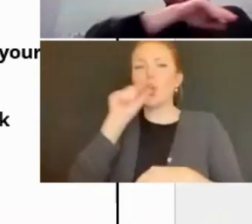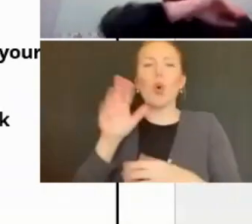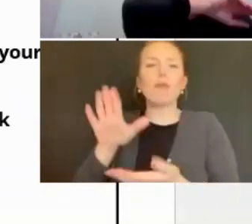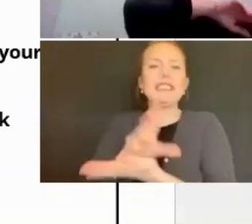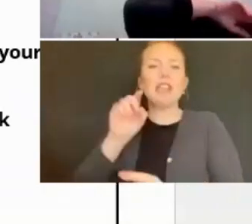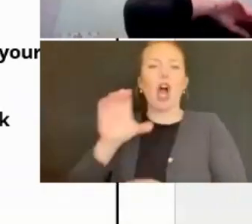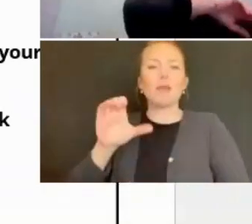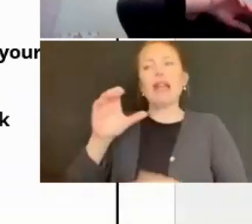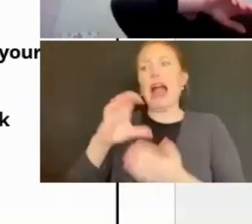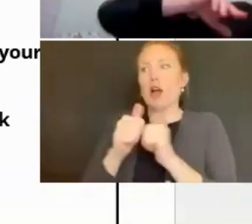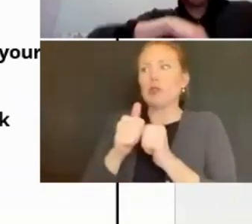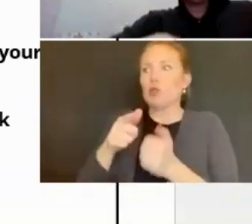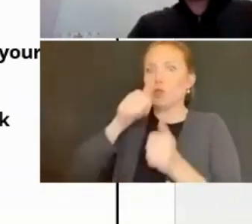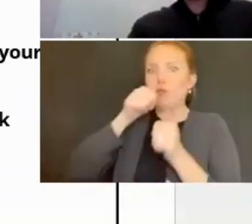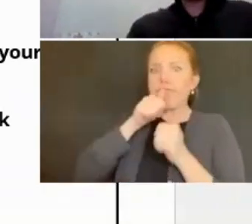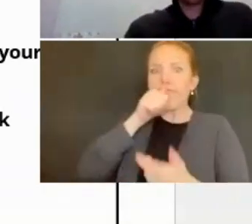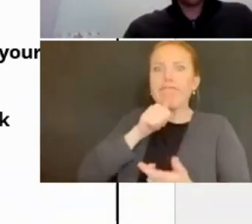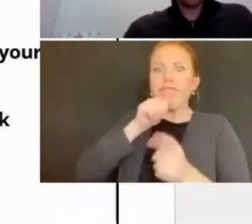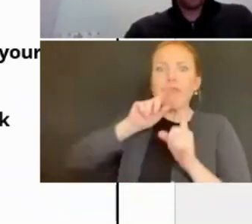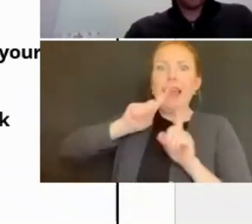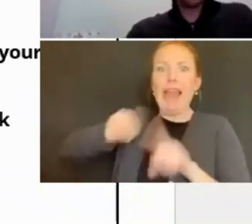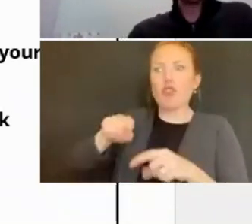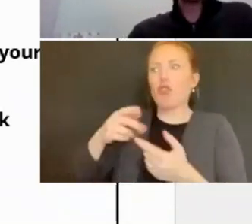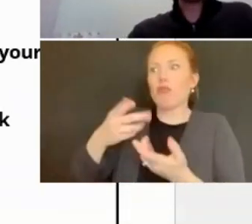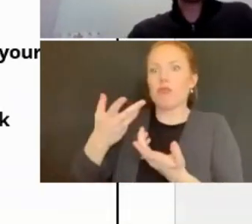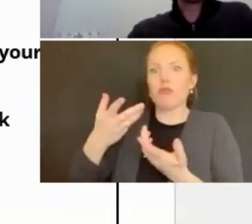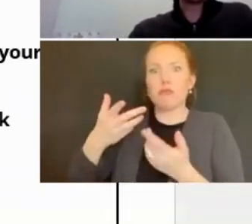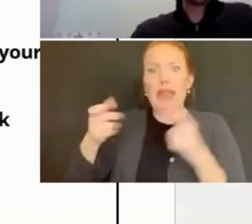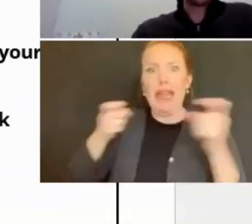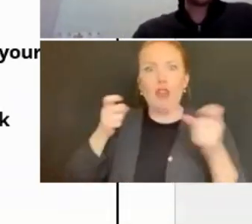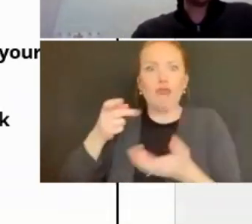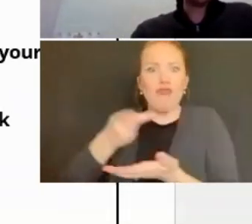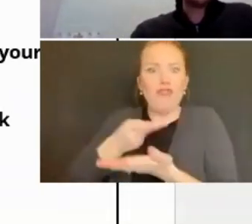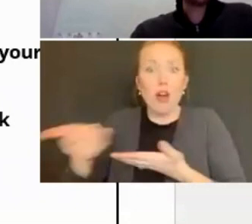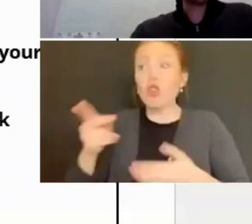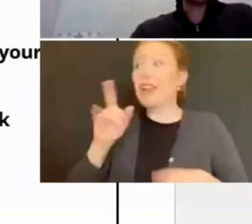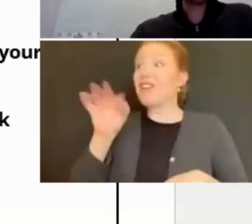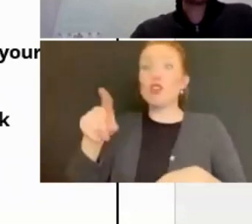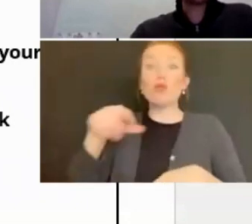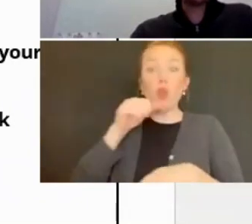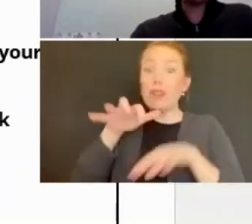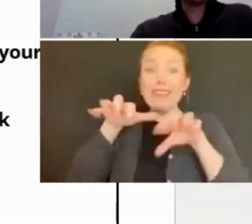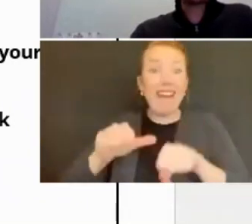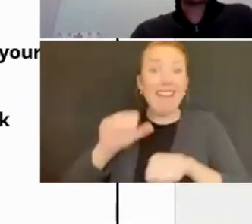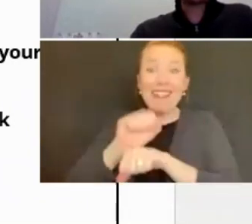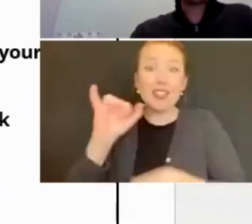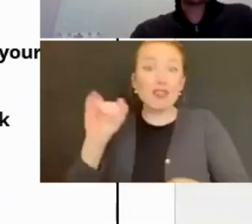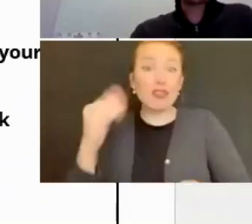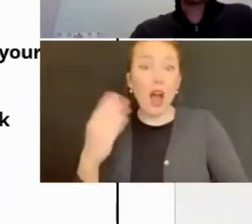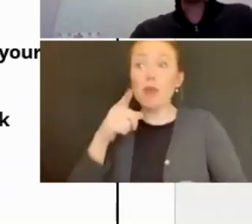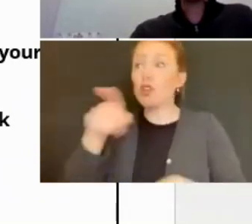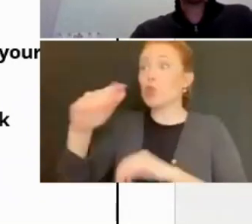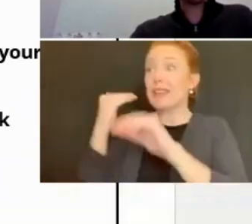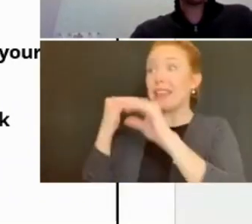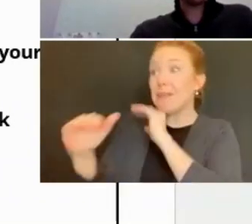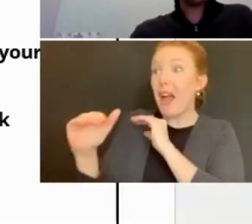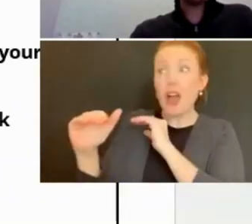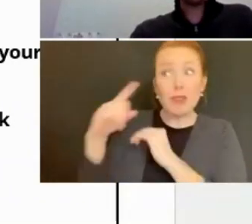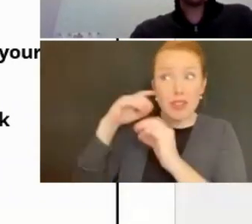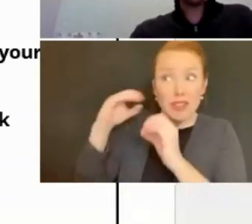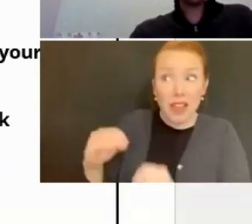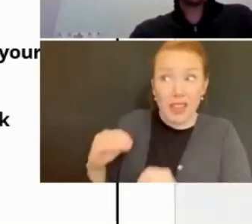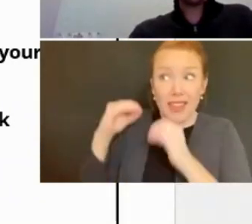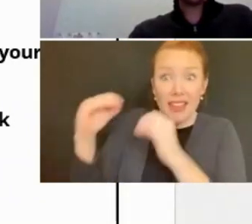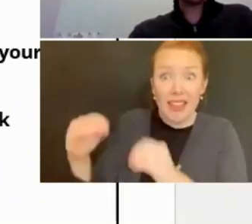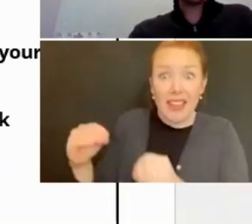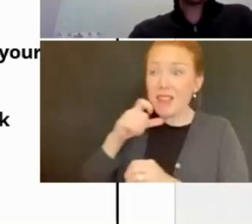how to respond when you don't land the internship or the job, how to reply when people don't answer your emails. What do you say next?